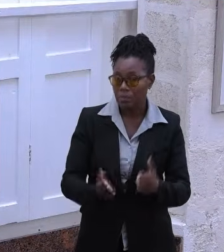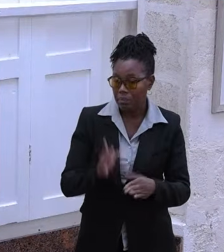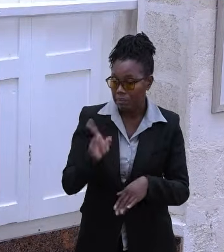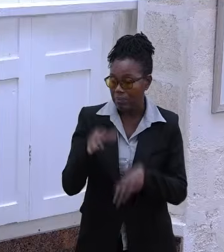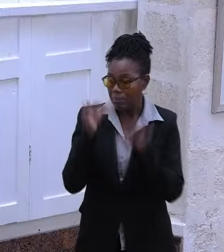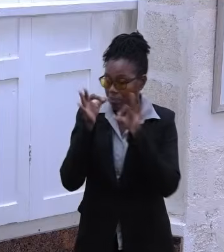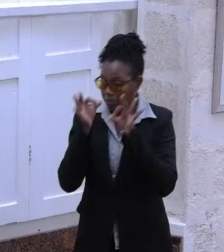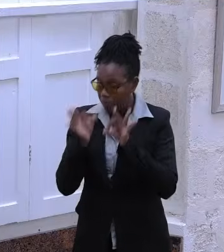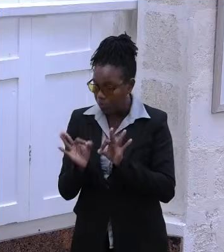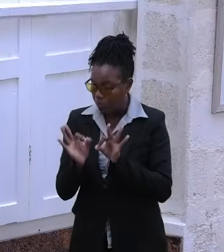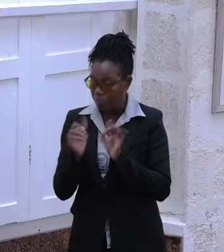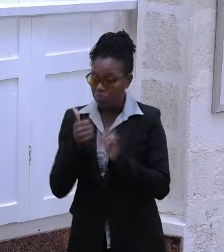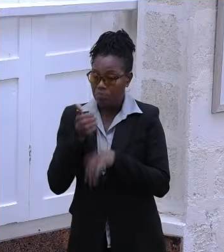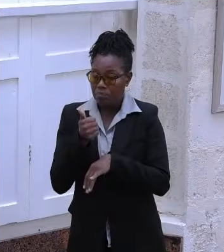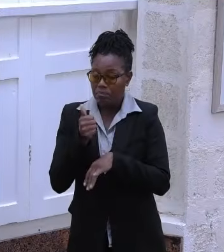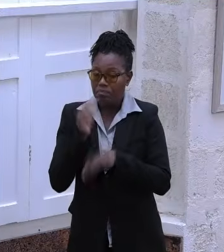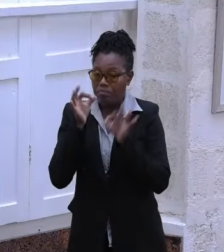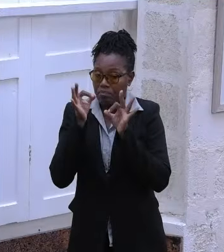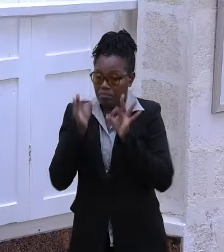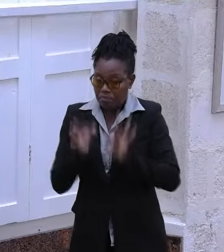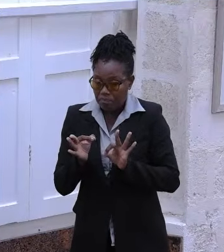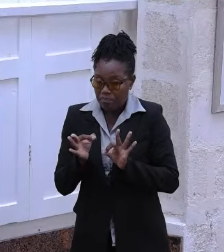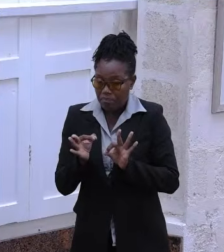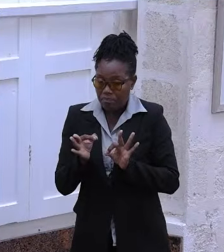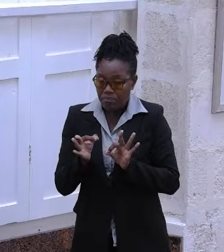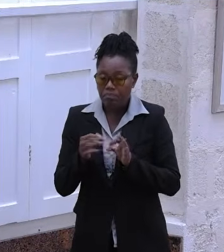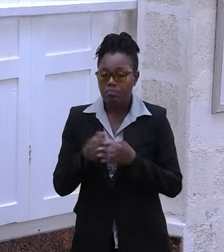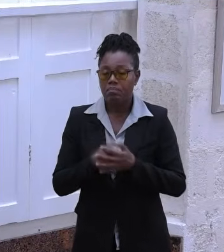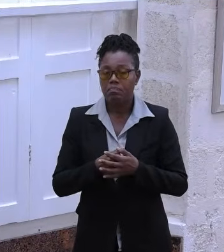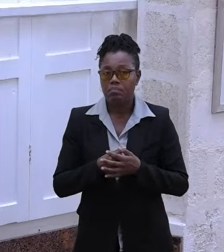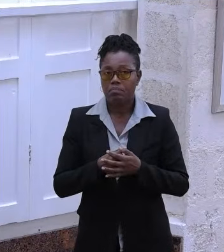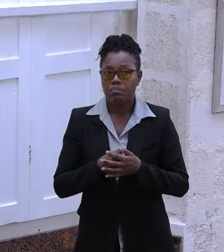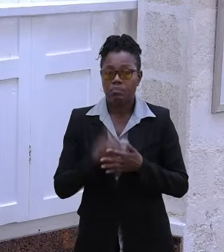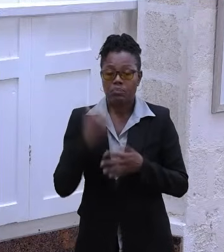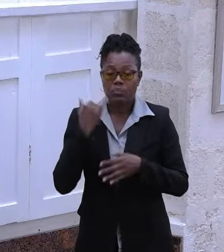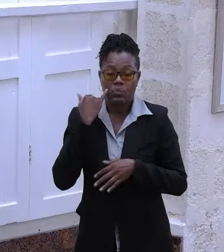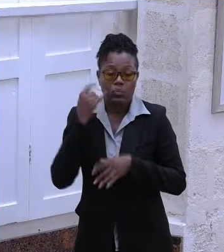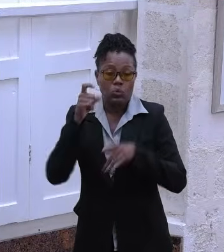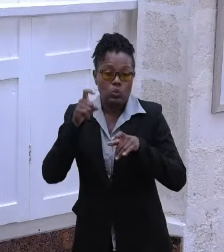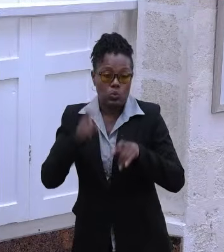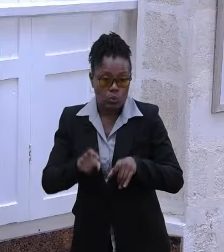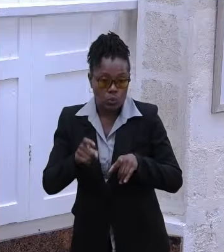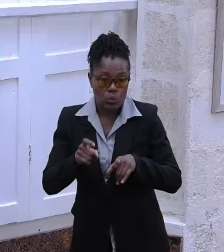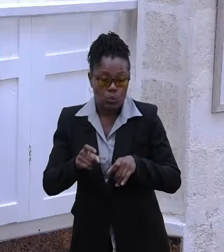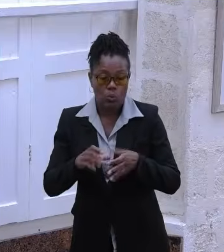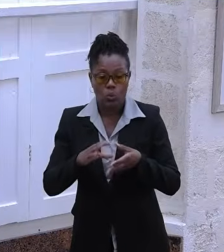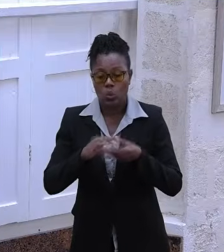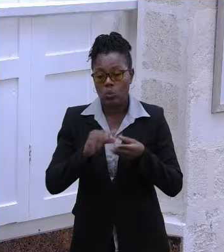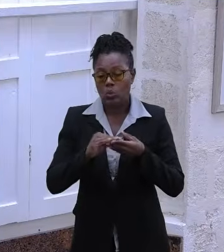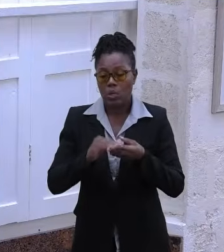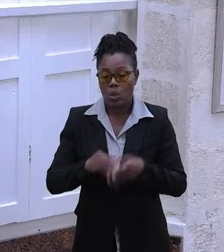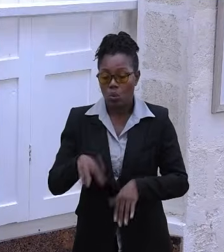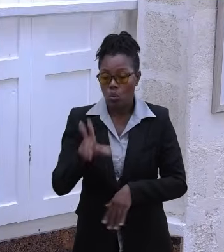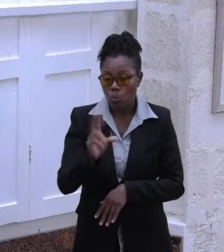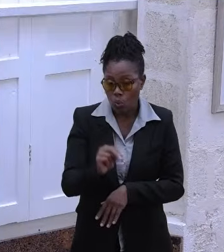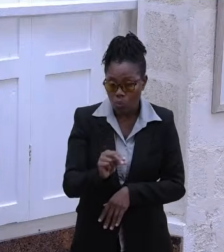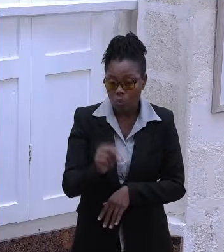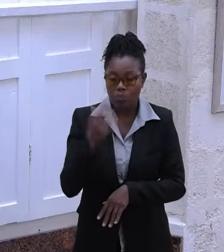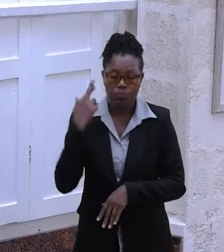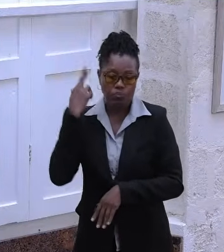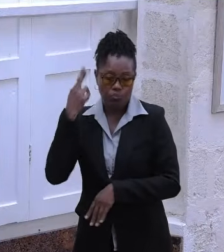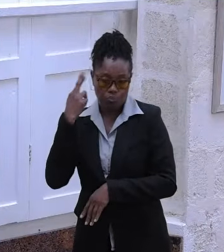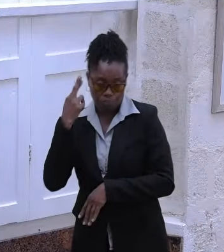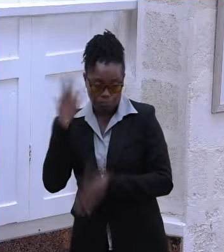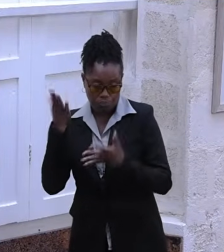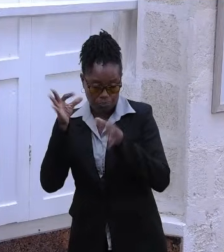discretion whether he should decline to give reasons for his decision. And